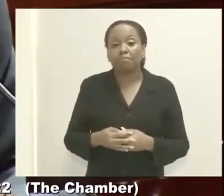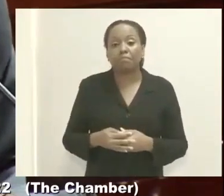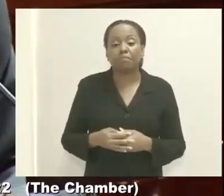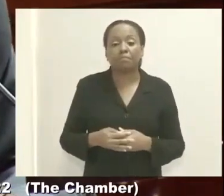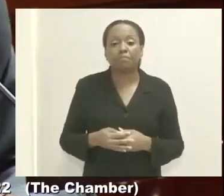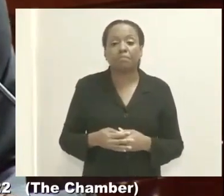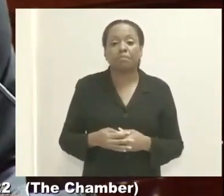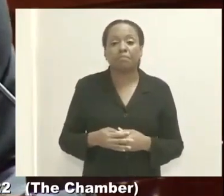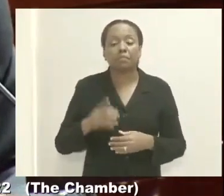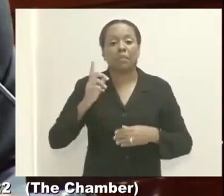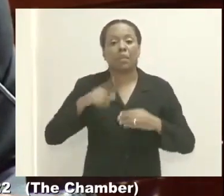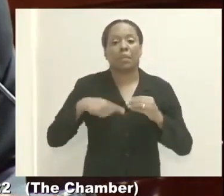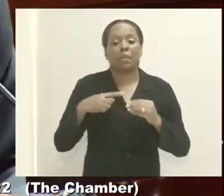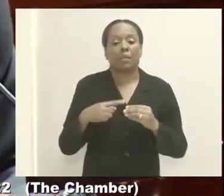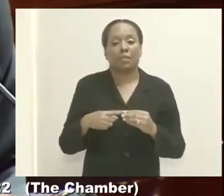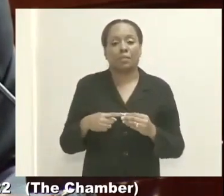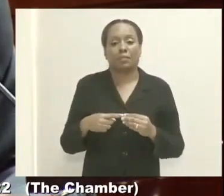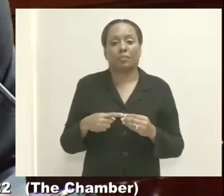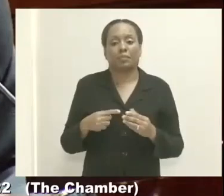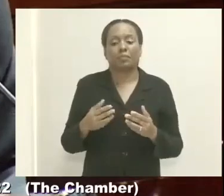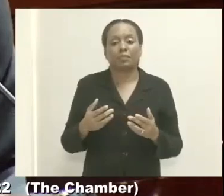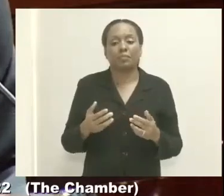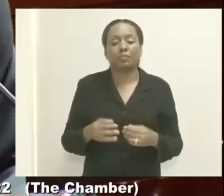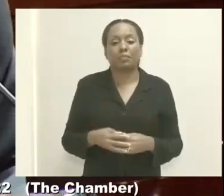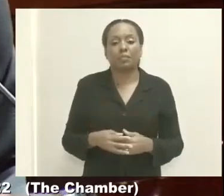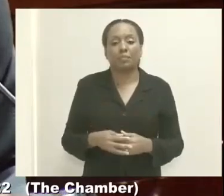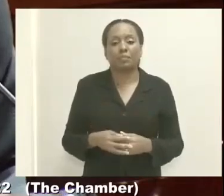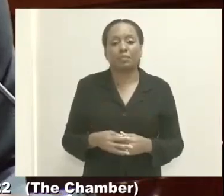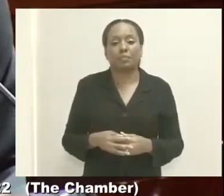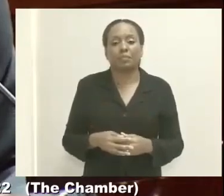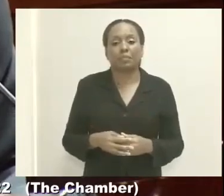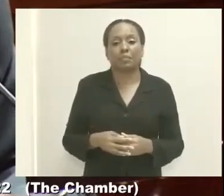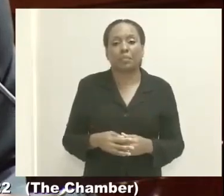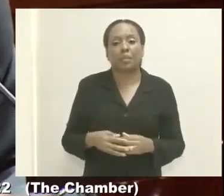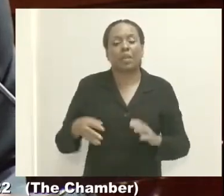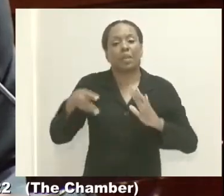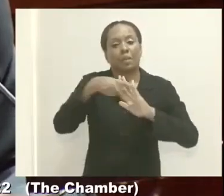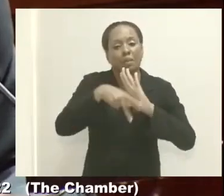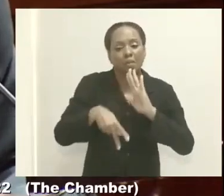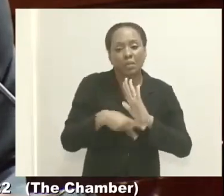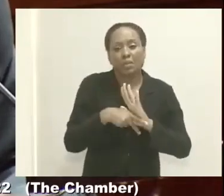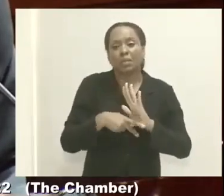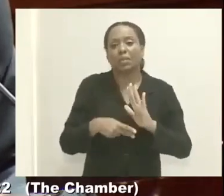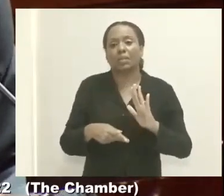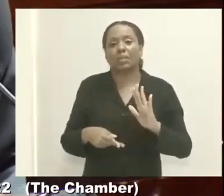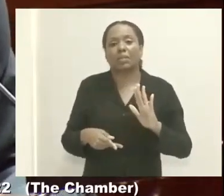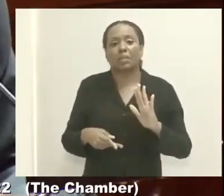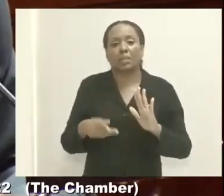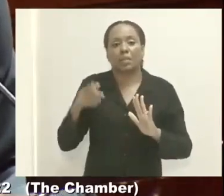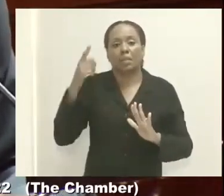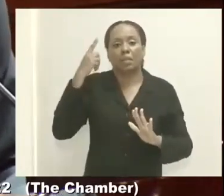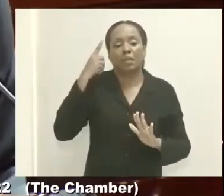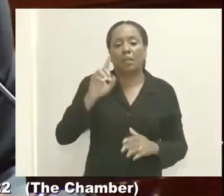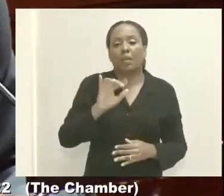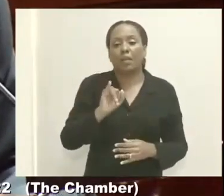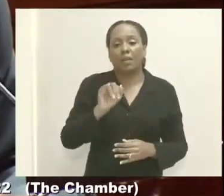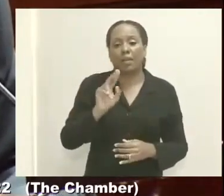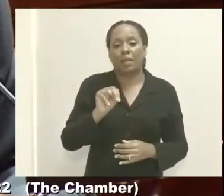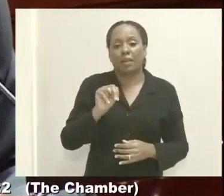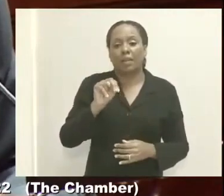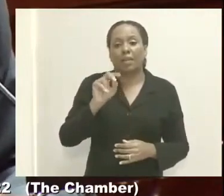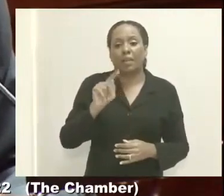idea into the policy basis in advancing the cause,